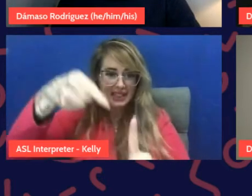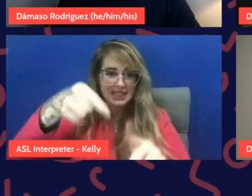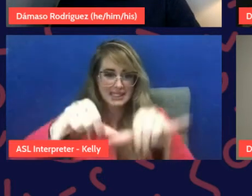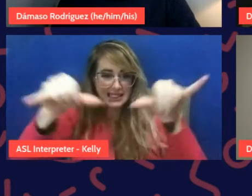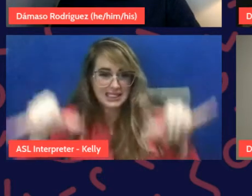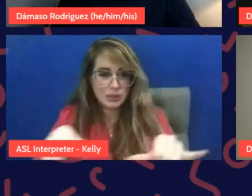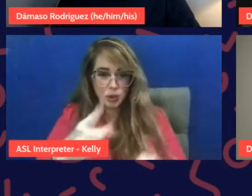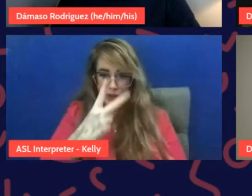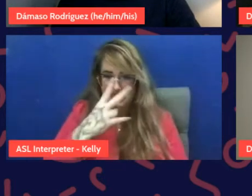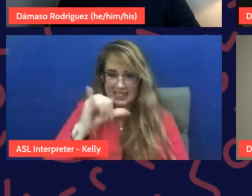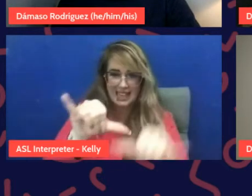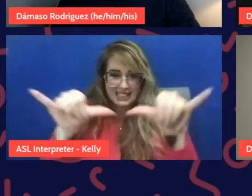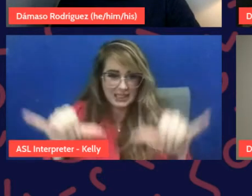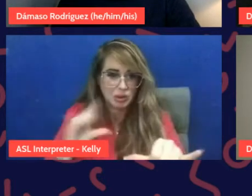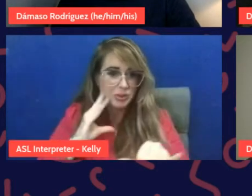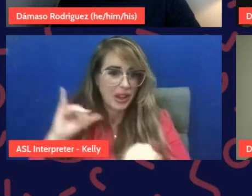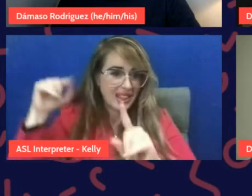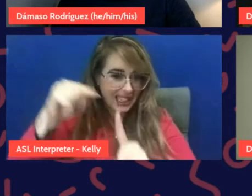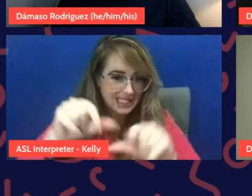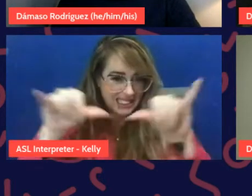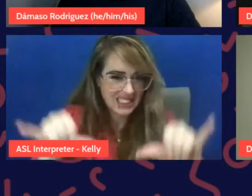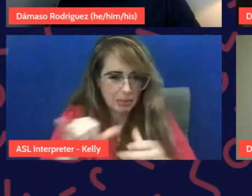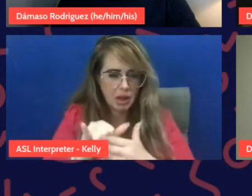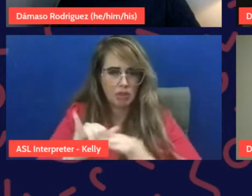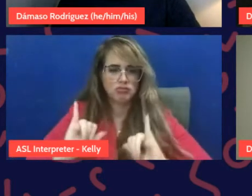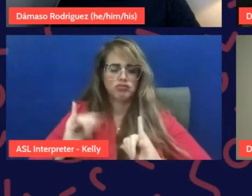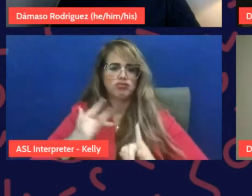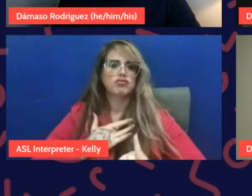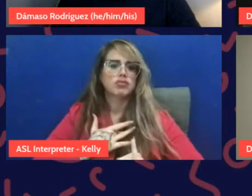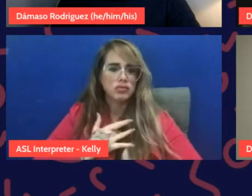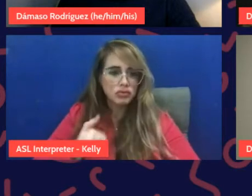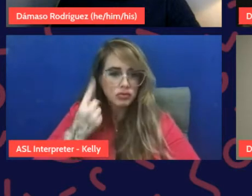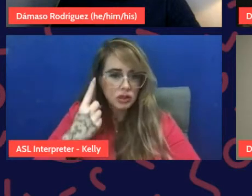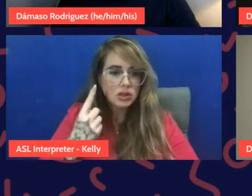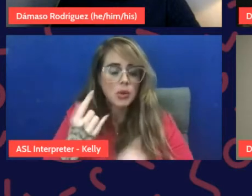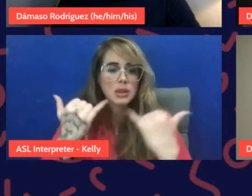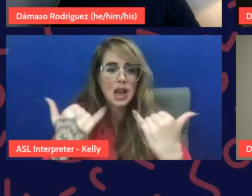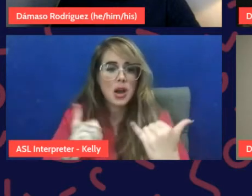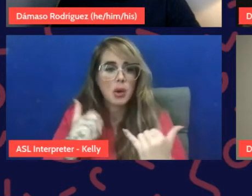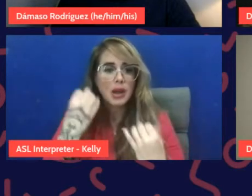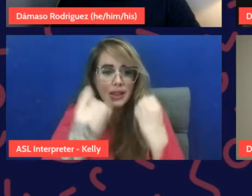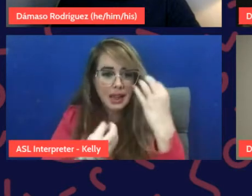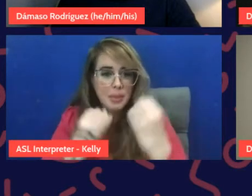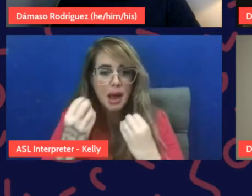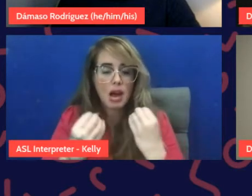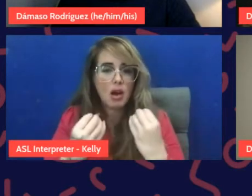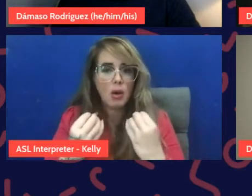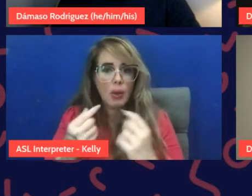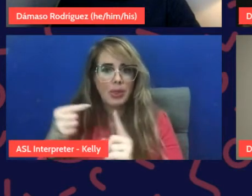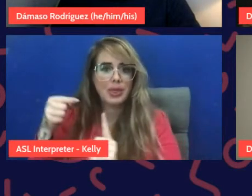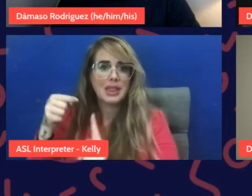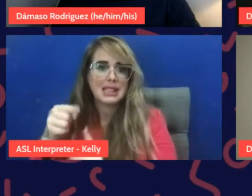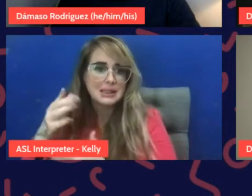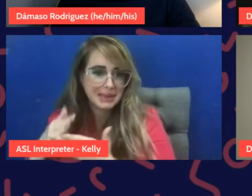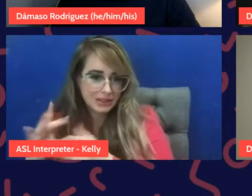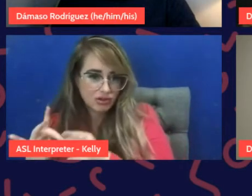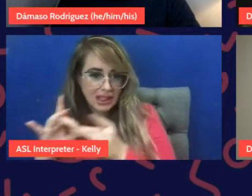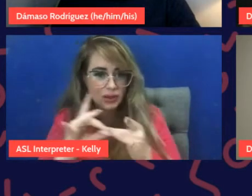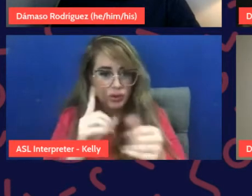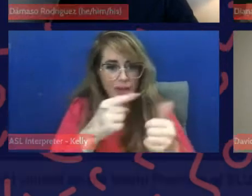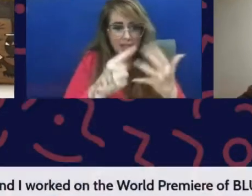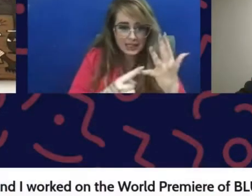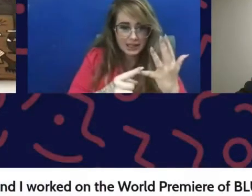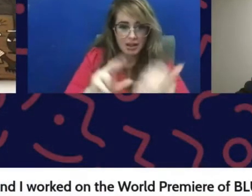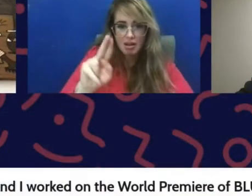are encountering. And so I think for me, in terms of how I think about undocument in relation to these things, for me,